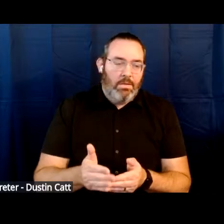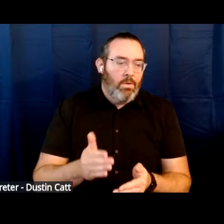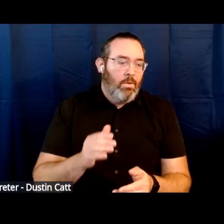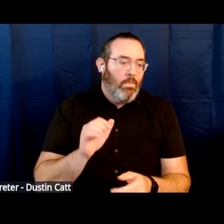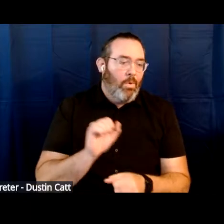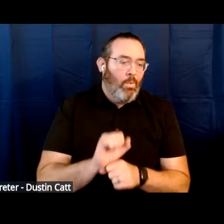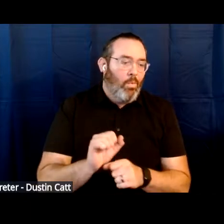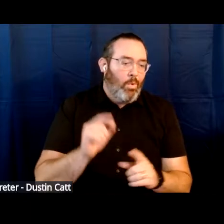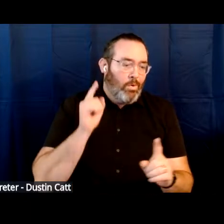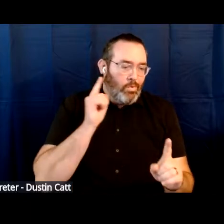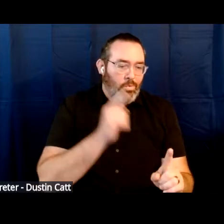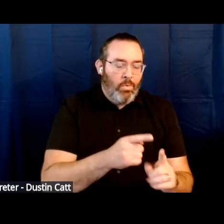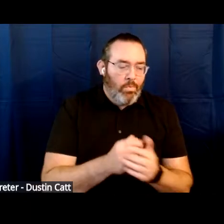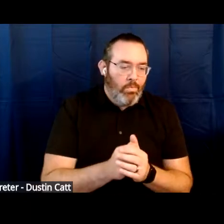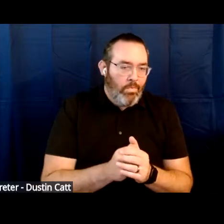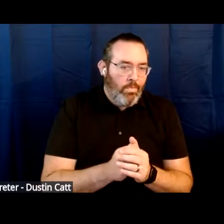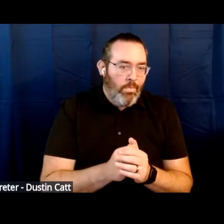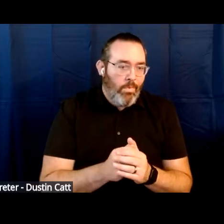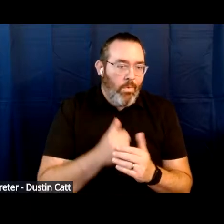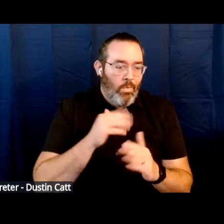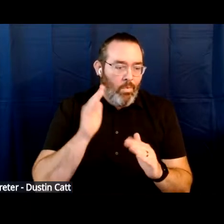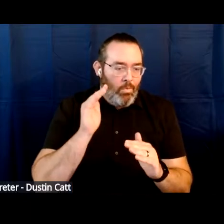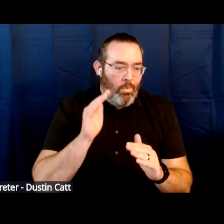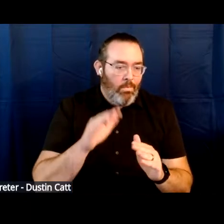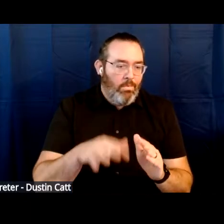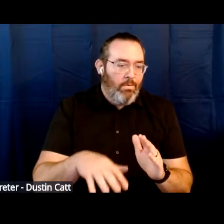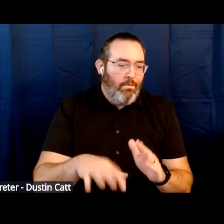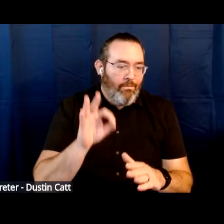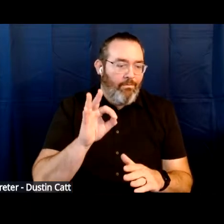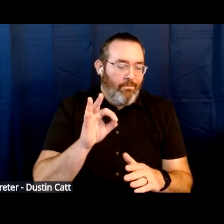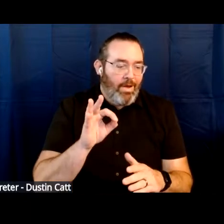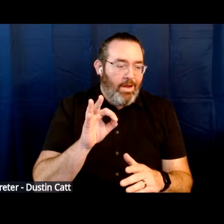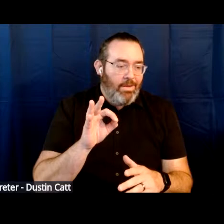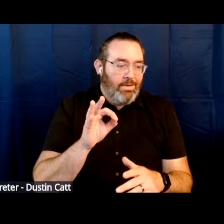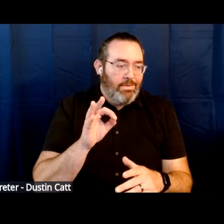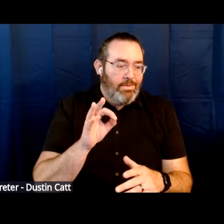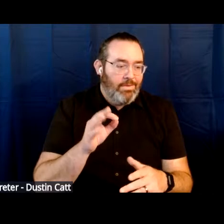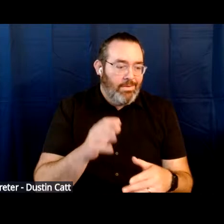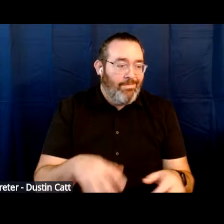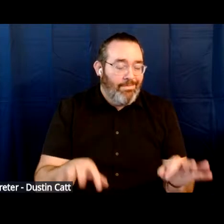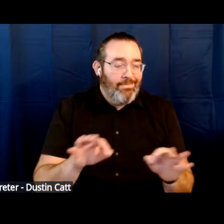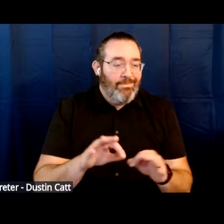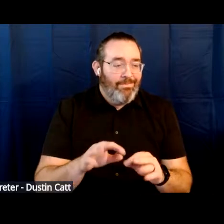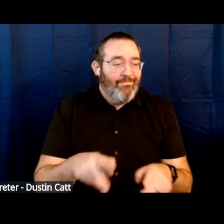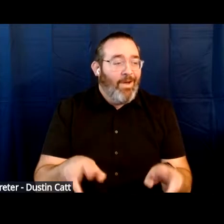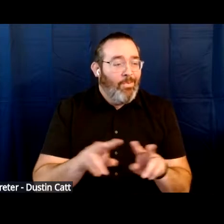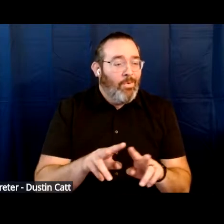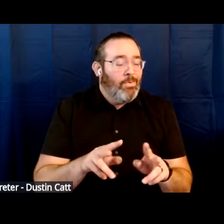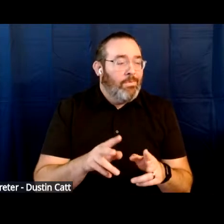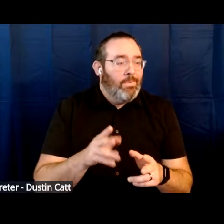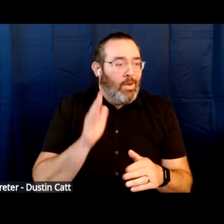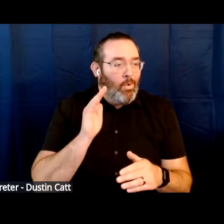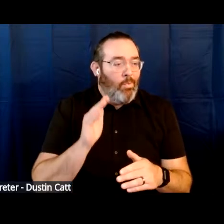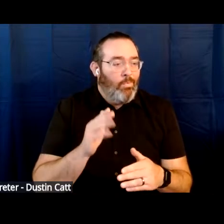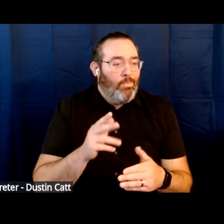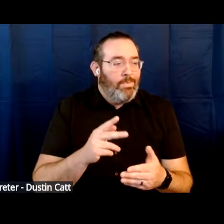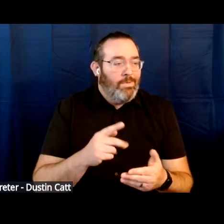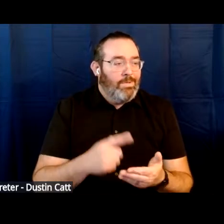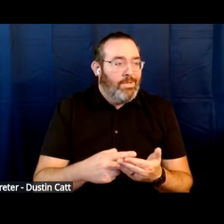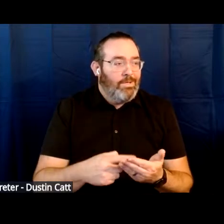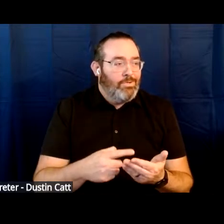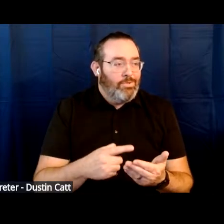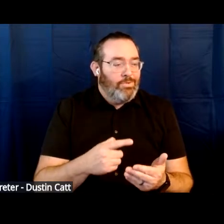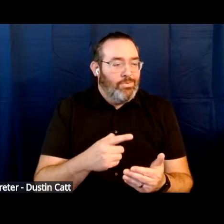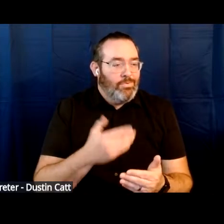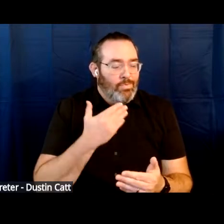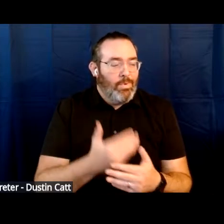goal. We hope that you'll find it fruitful and enjoy the discussion. So I'll turn it over to Varshini to